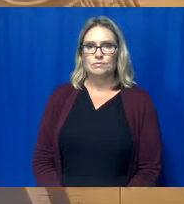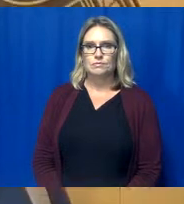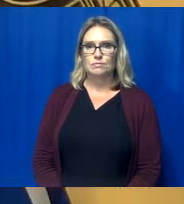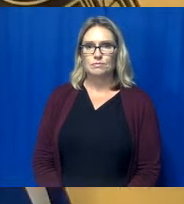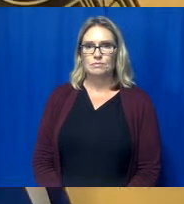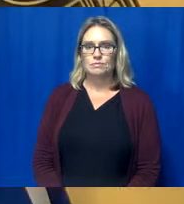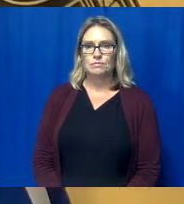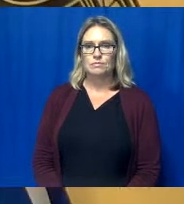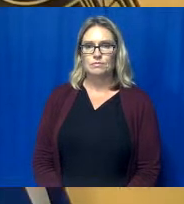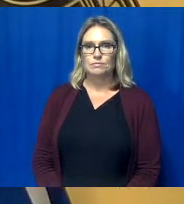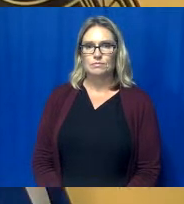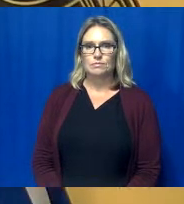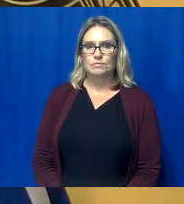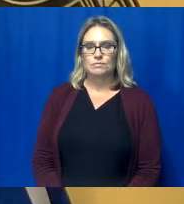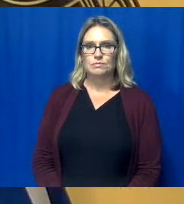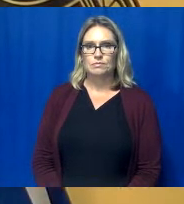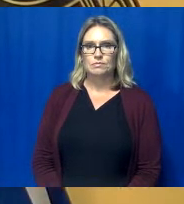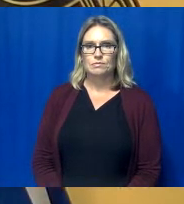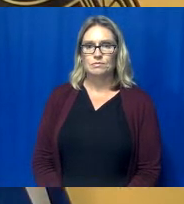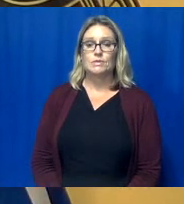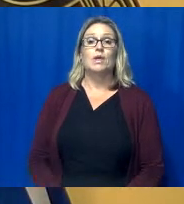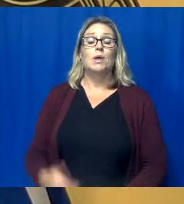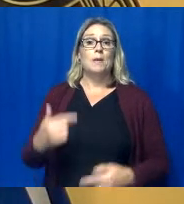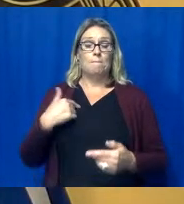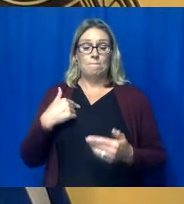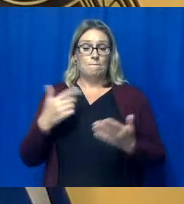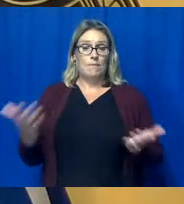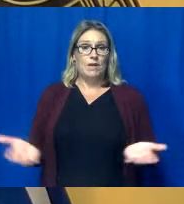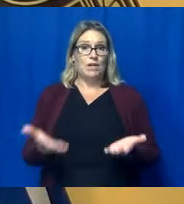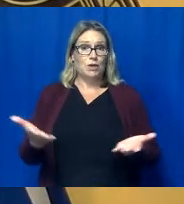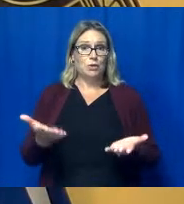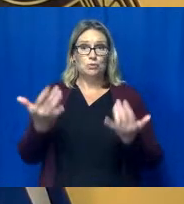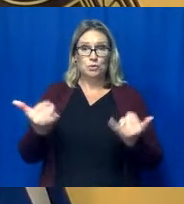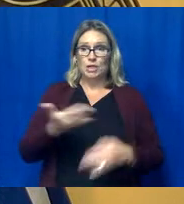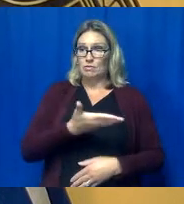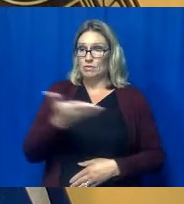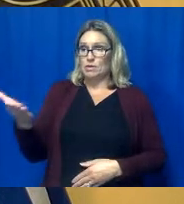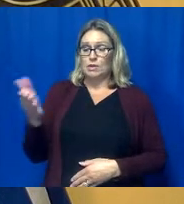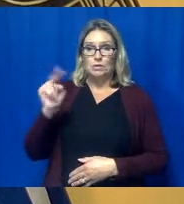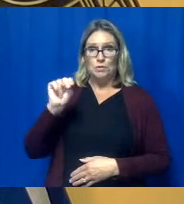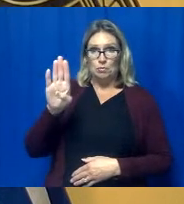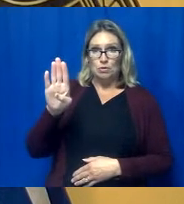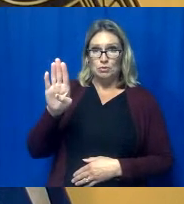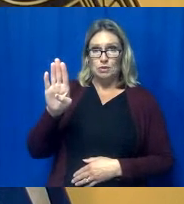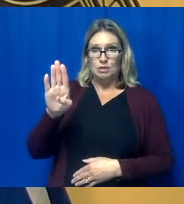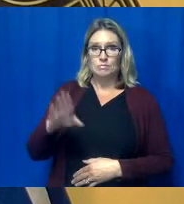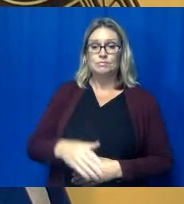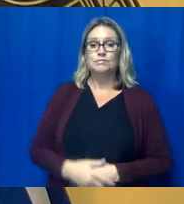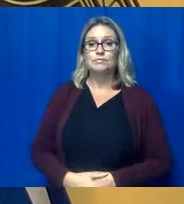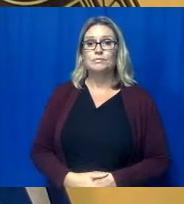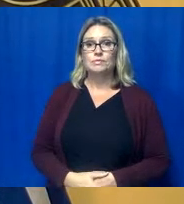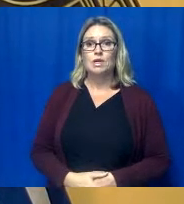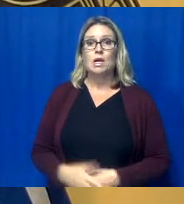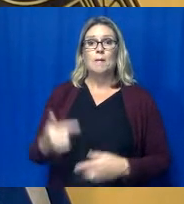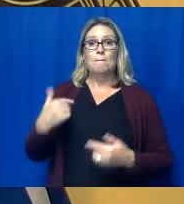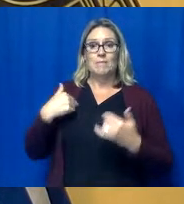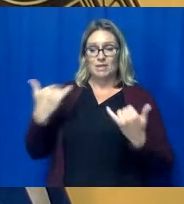Brunswickers. I am here today to tell you about the COVID-19 Delta